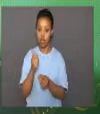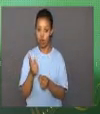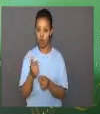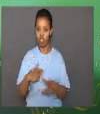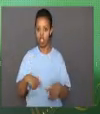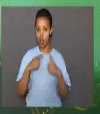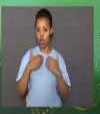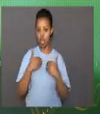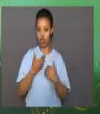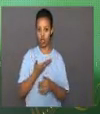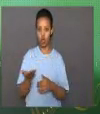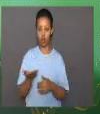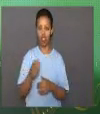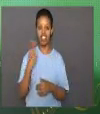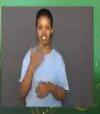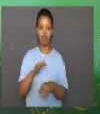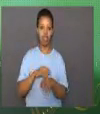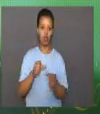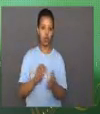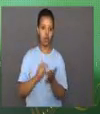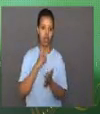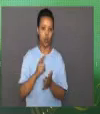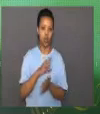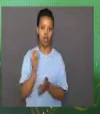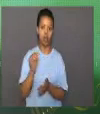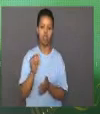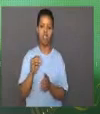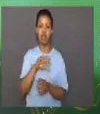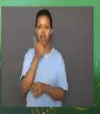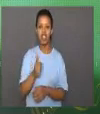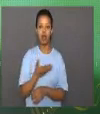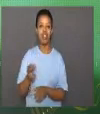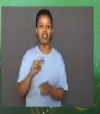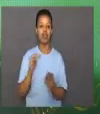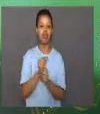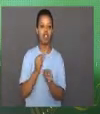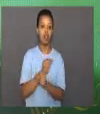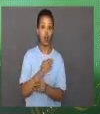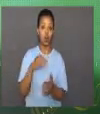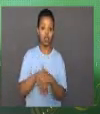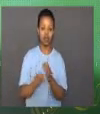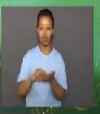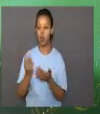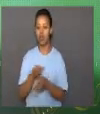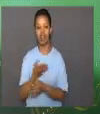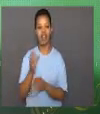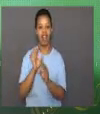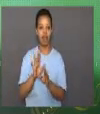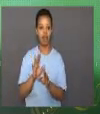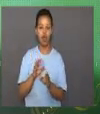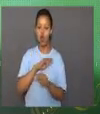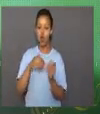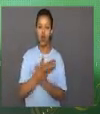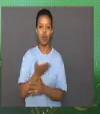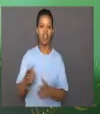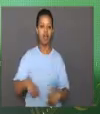organisms. Essentially, nothing is wasted in nature. Everything that is living